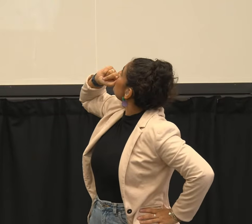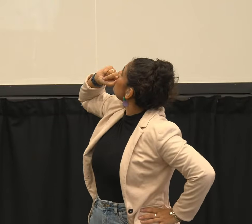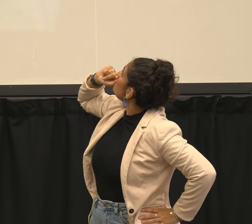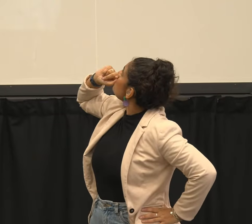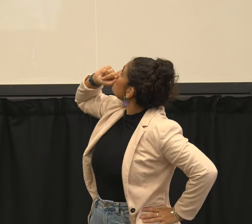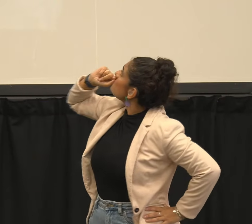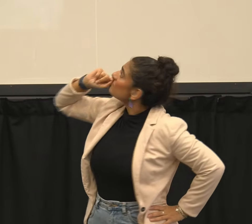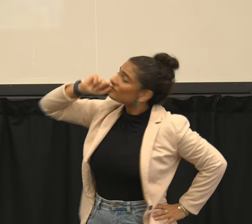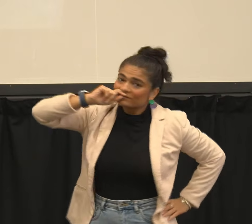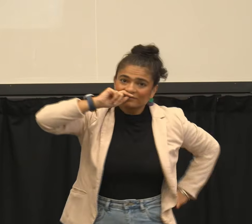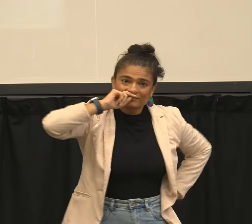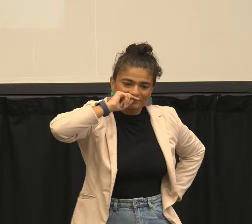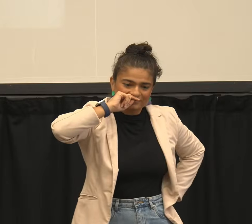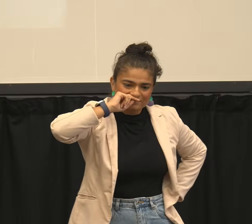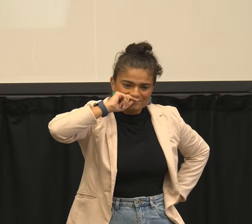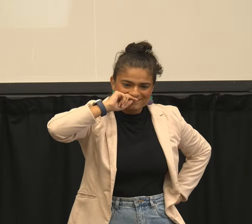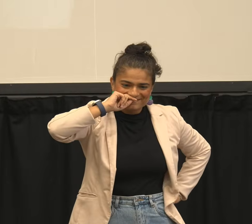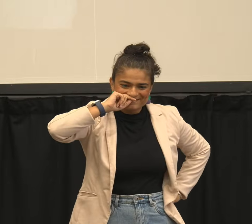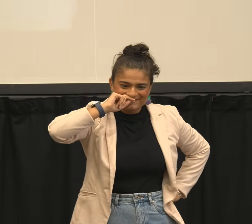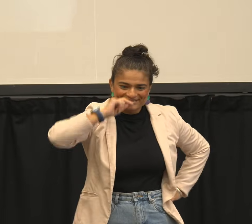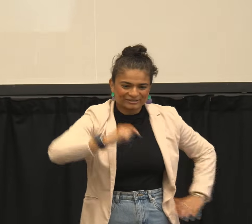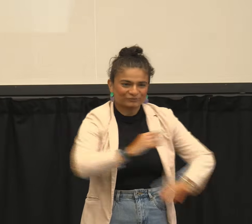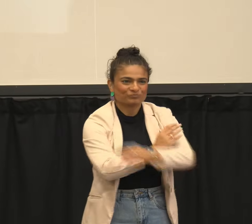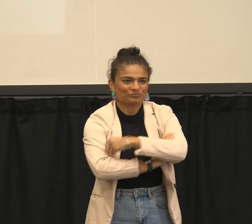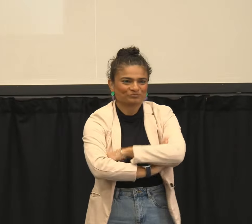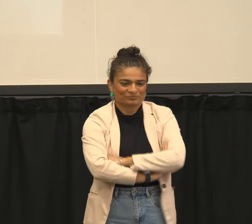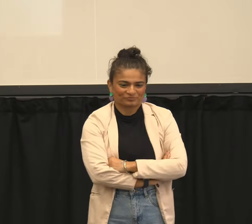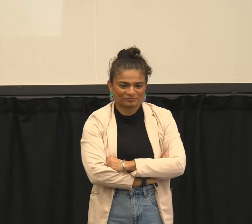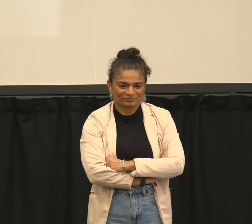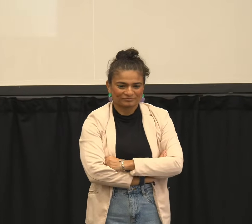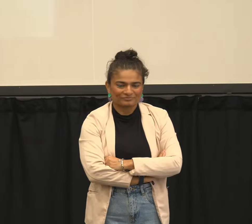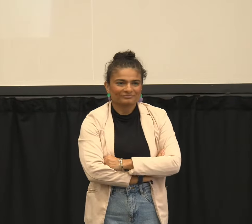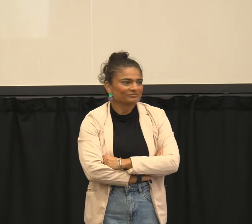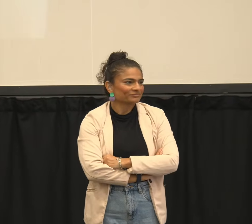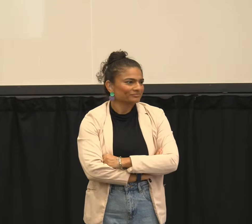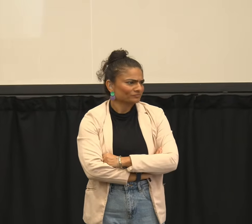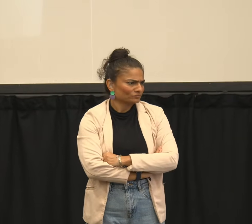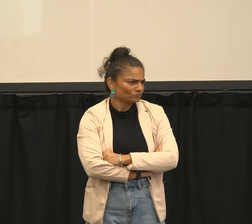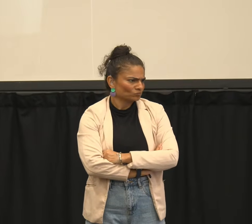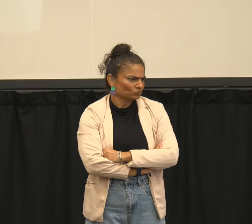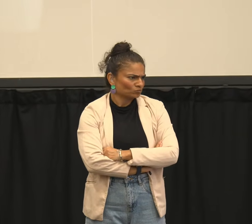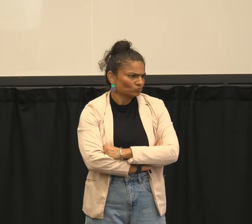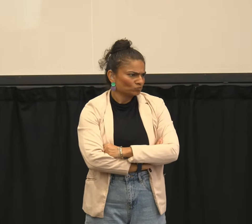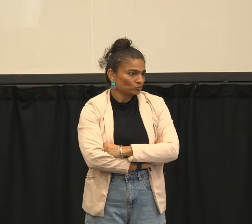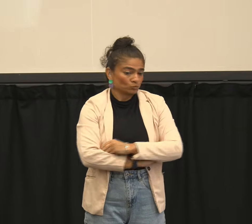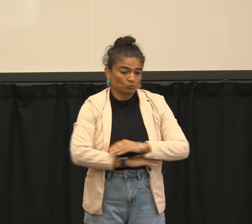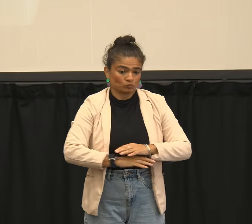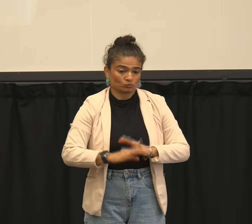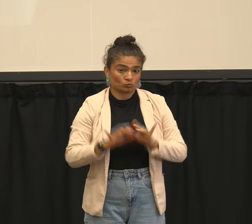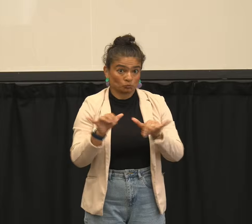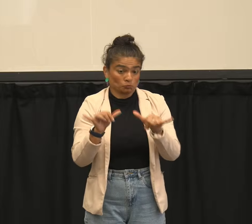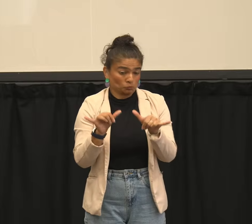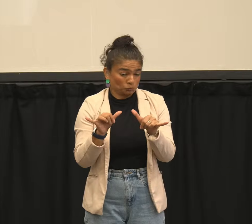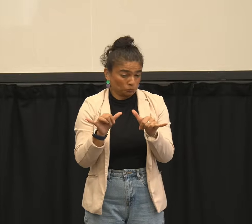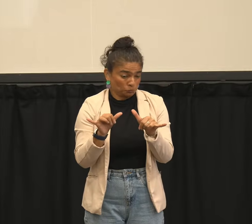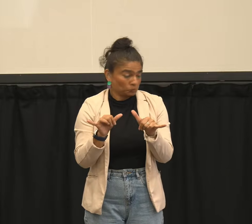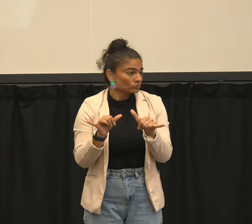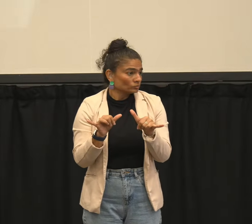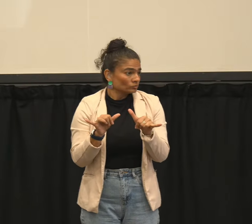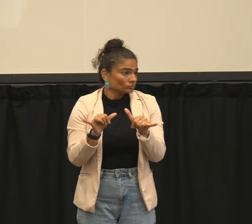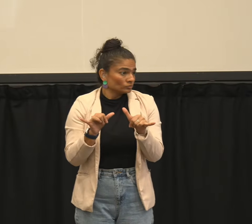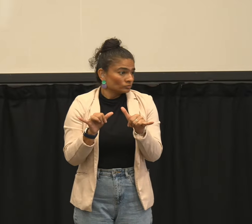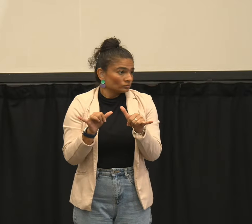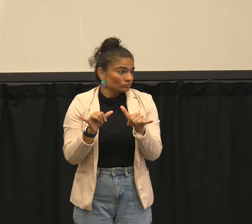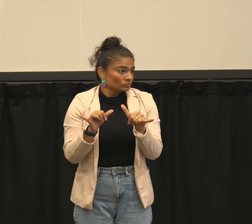Mohammed. If you can please project his video onto the screen for us, we'll give you a moment to just find him on